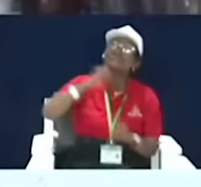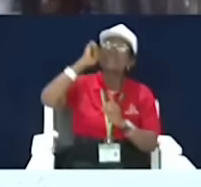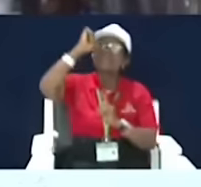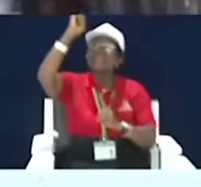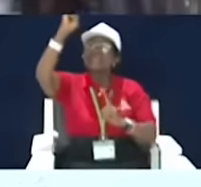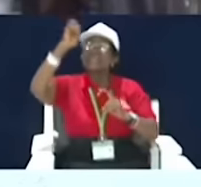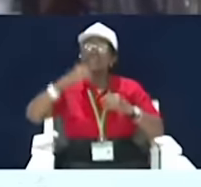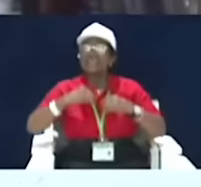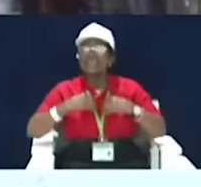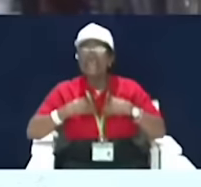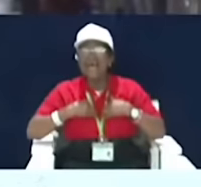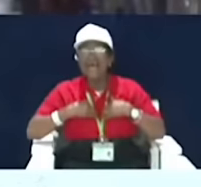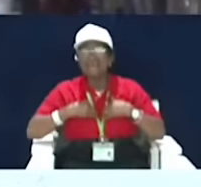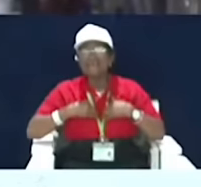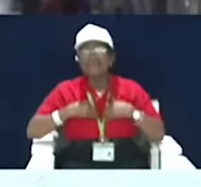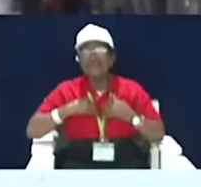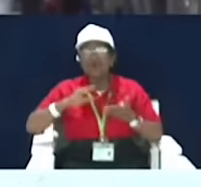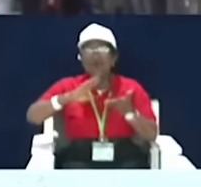me.